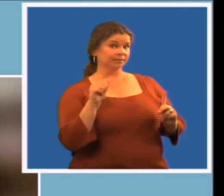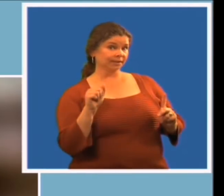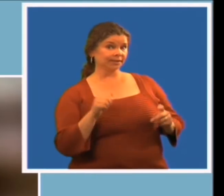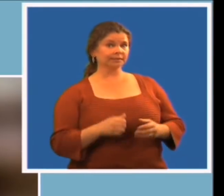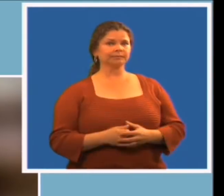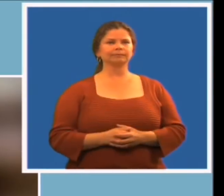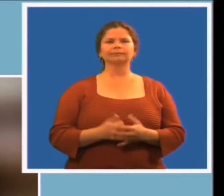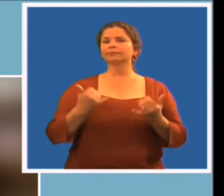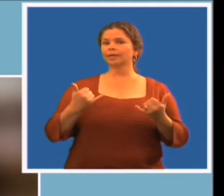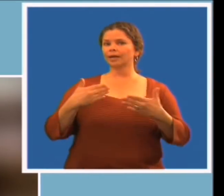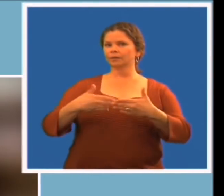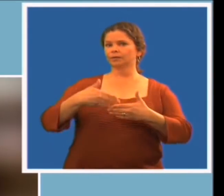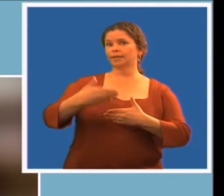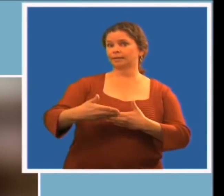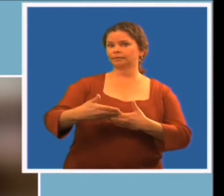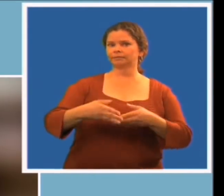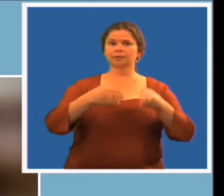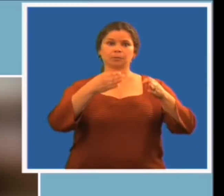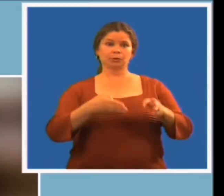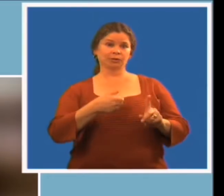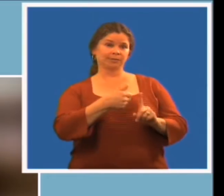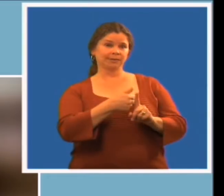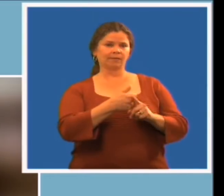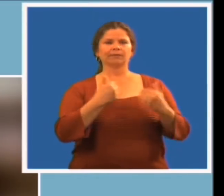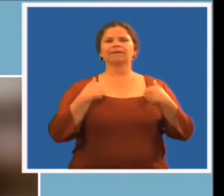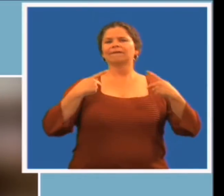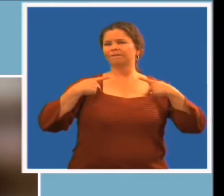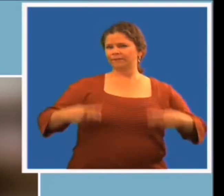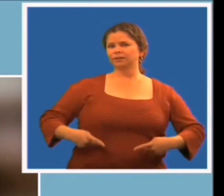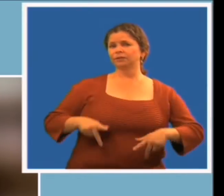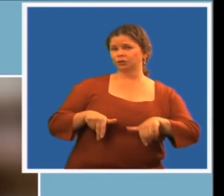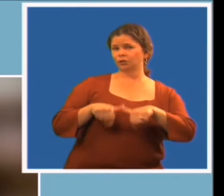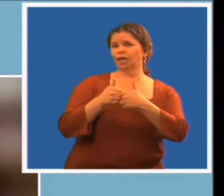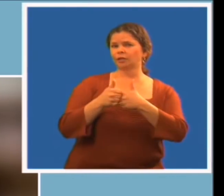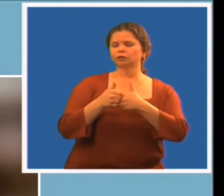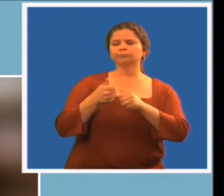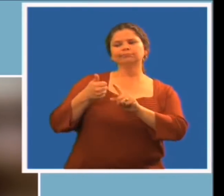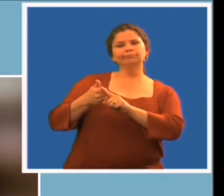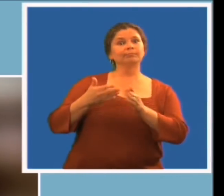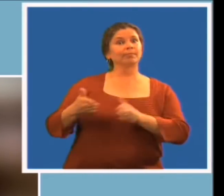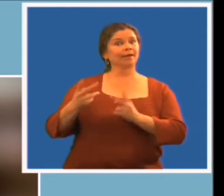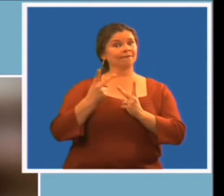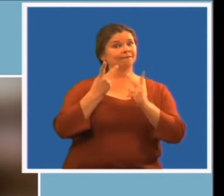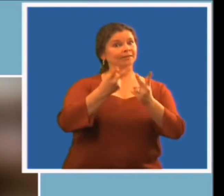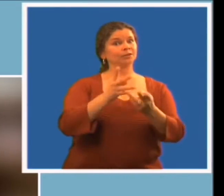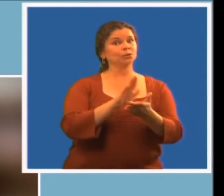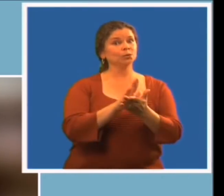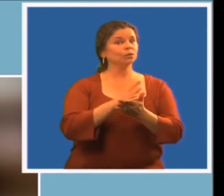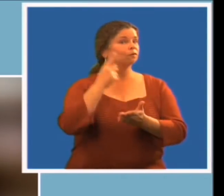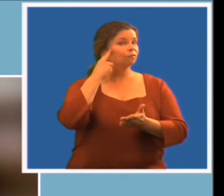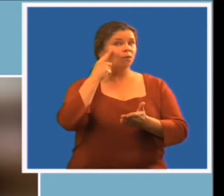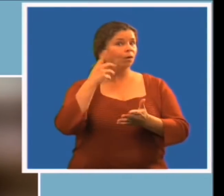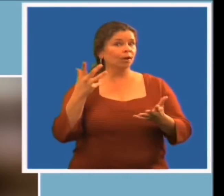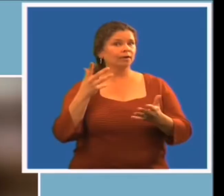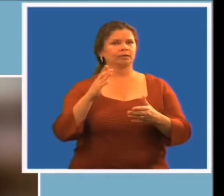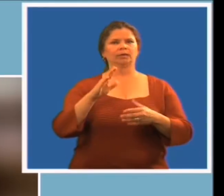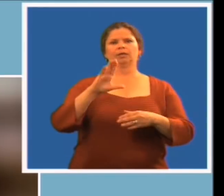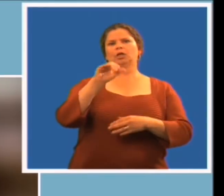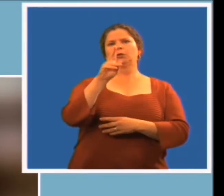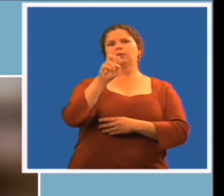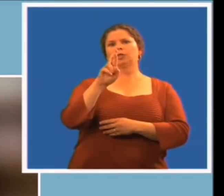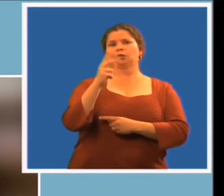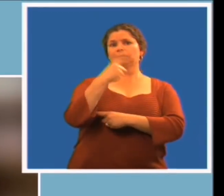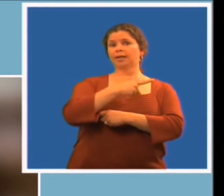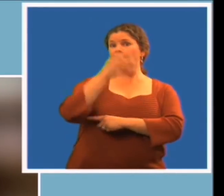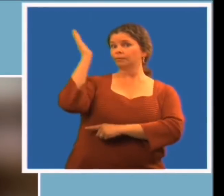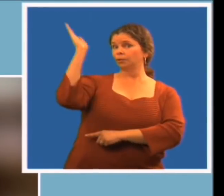This time, a person with physical challenges is visiting the school for a Career Day presentation. Let's listen to the conversation between the